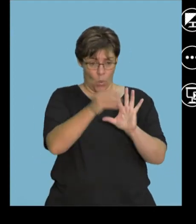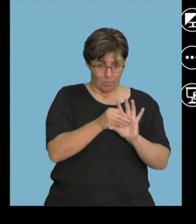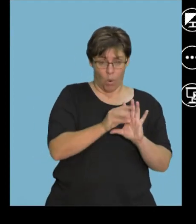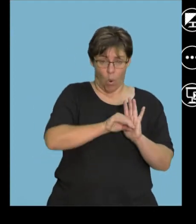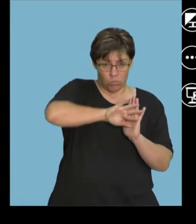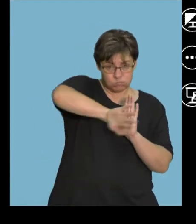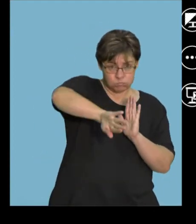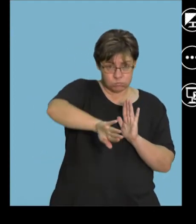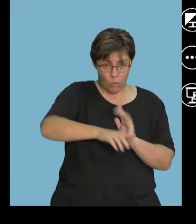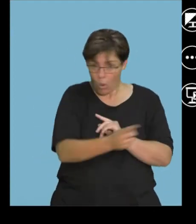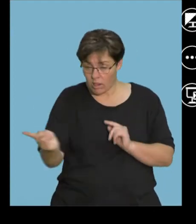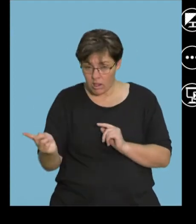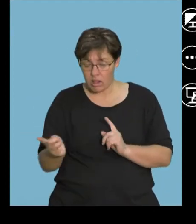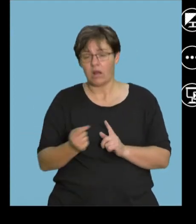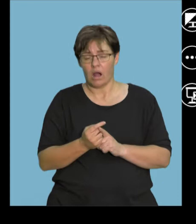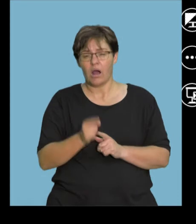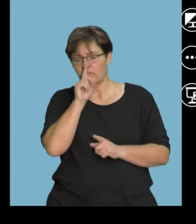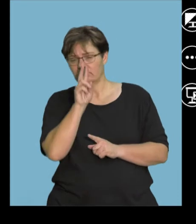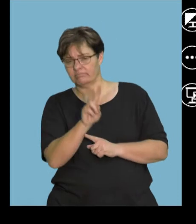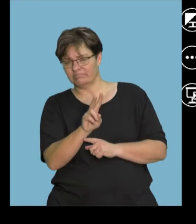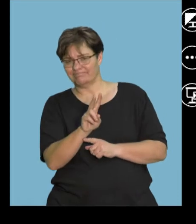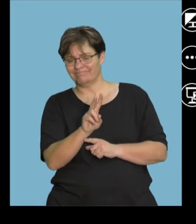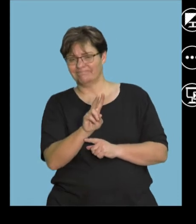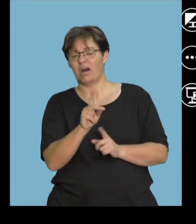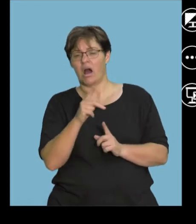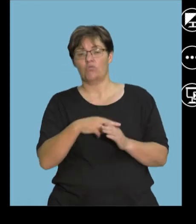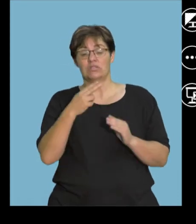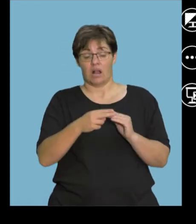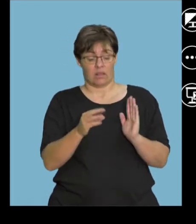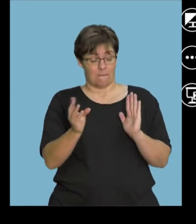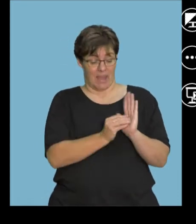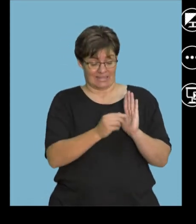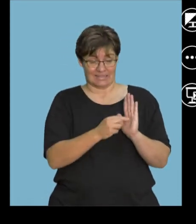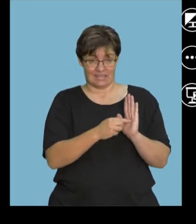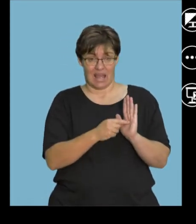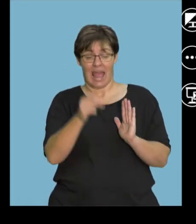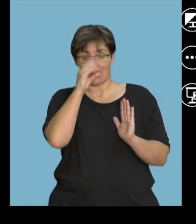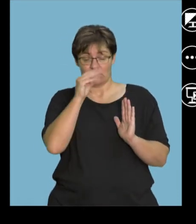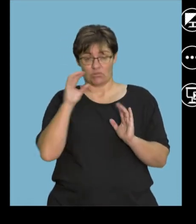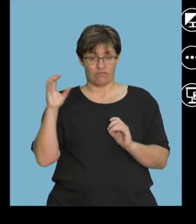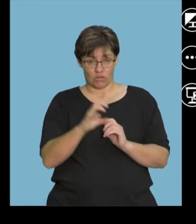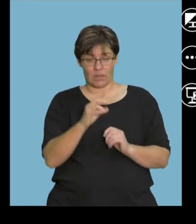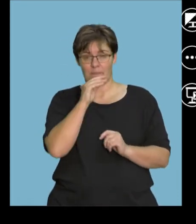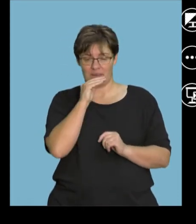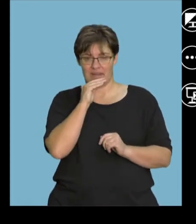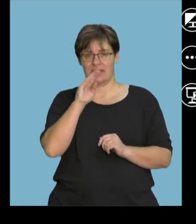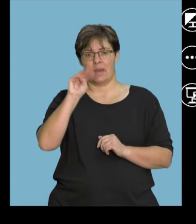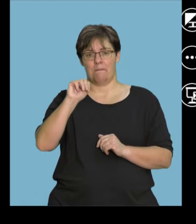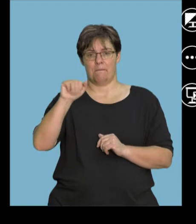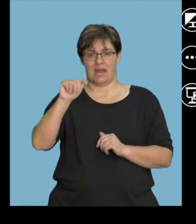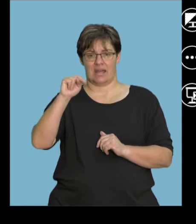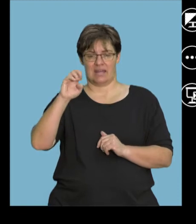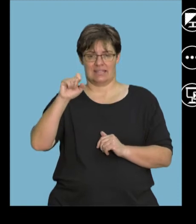these materials which experience a force as a result of the magnet, we refer to them as